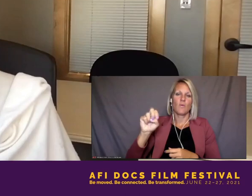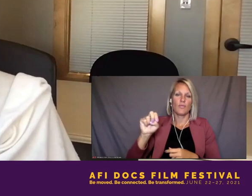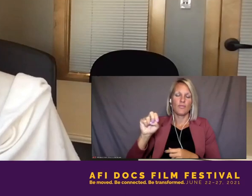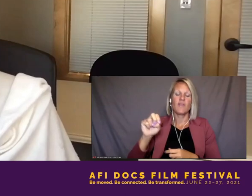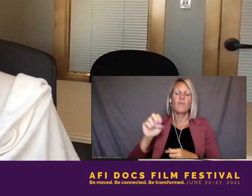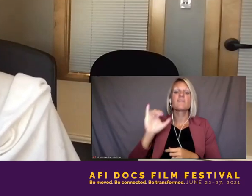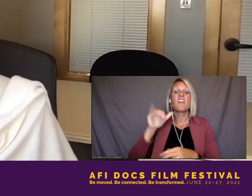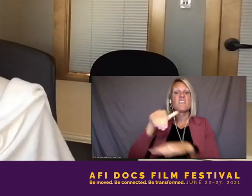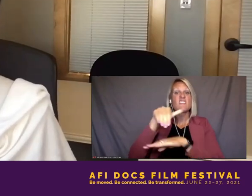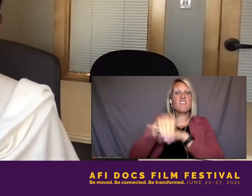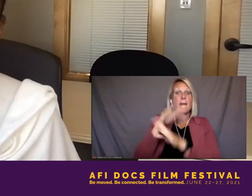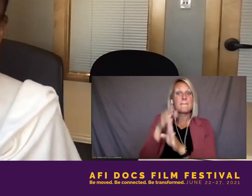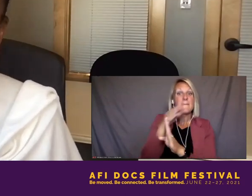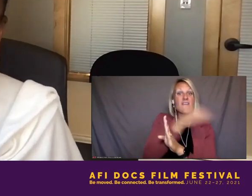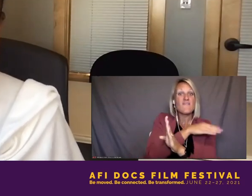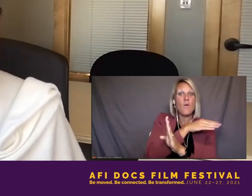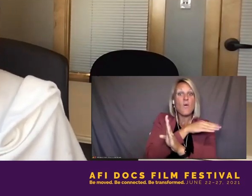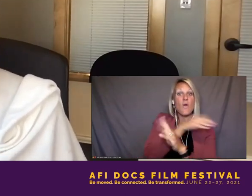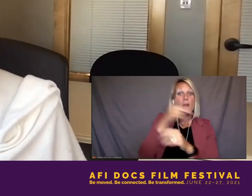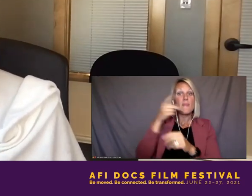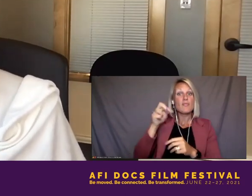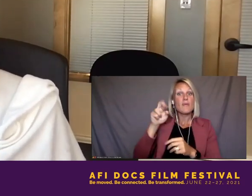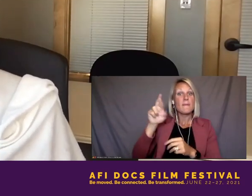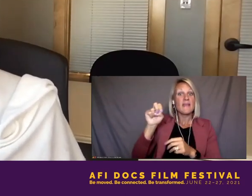before the premiere of Baltimore Rising.